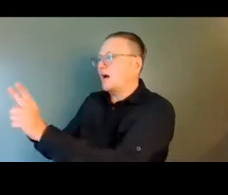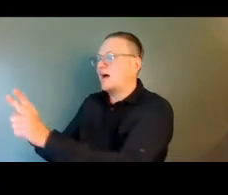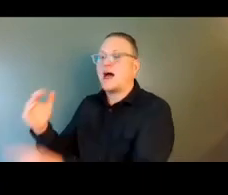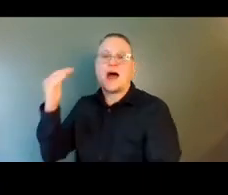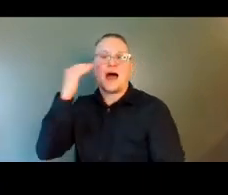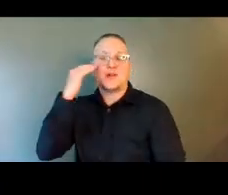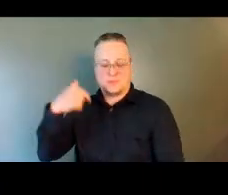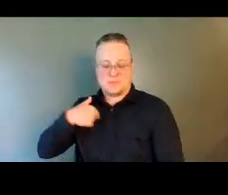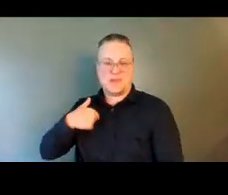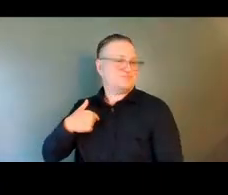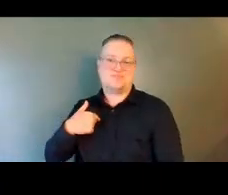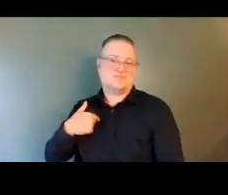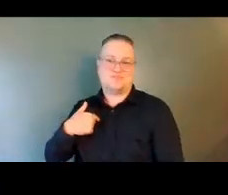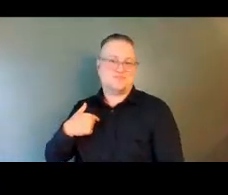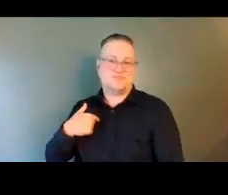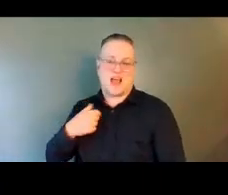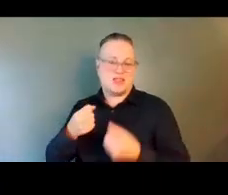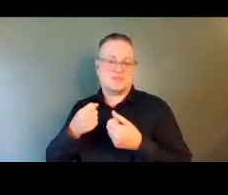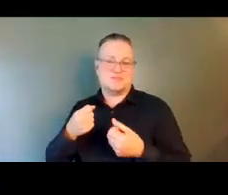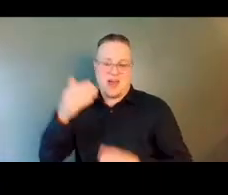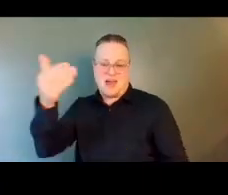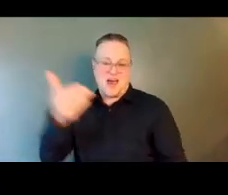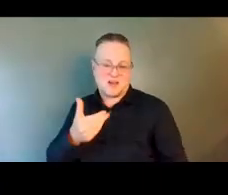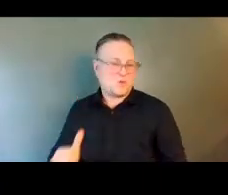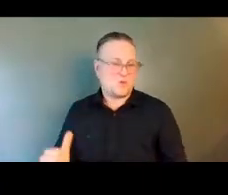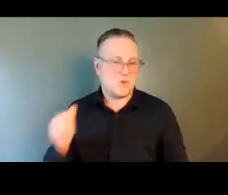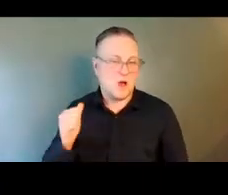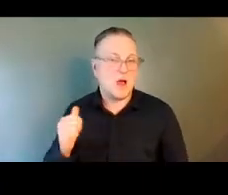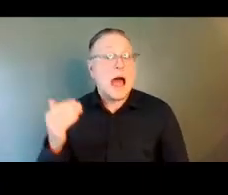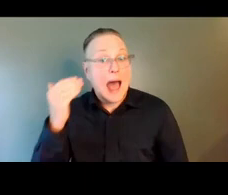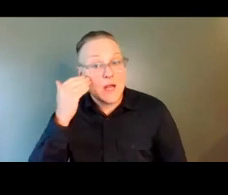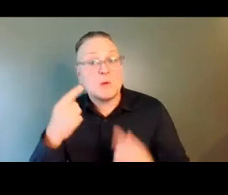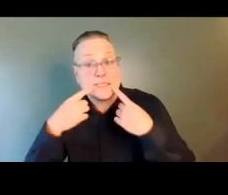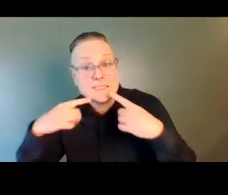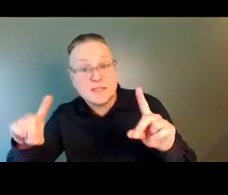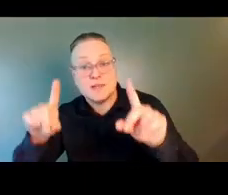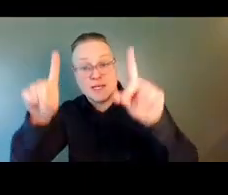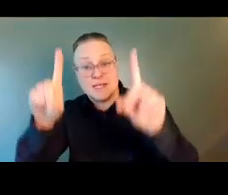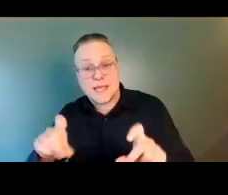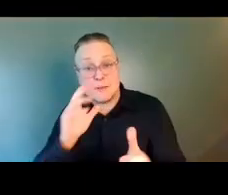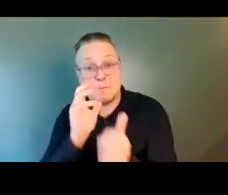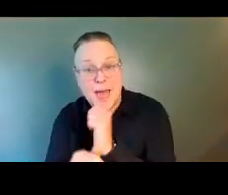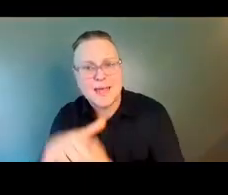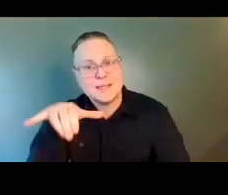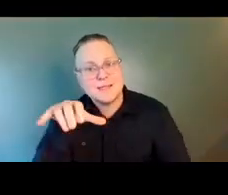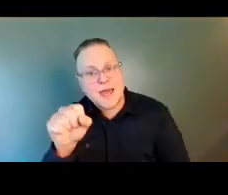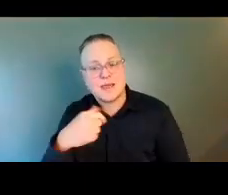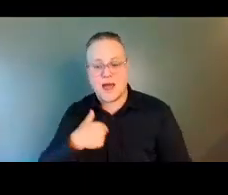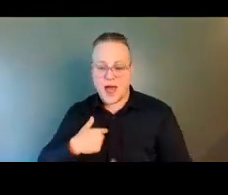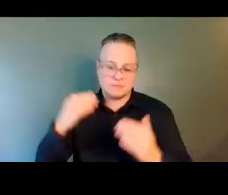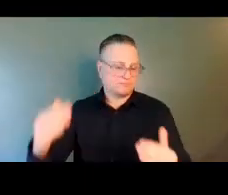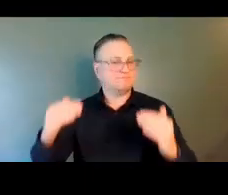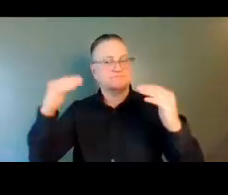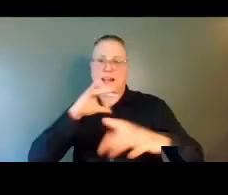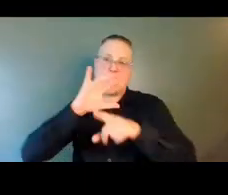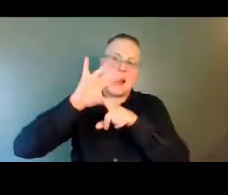obvious I was successful in flying through that test and, you know, excelling on it, I didn't get